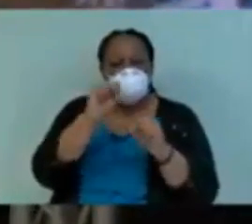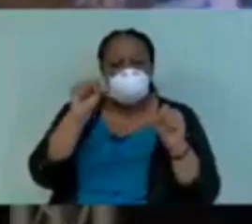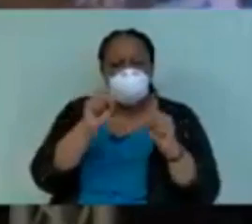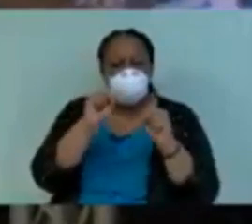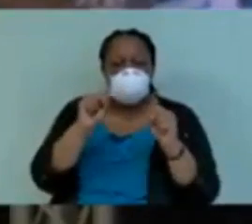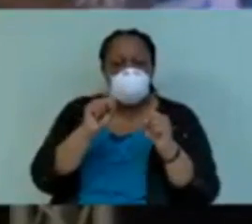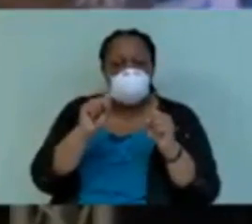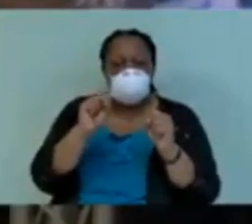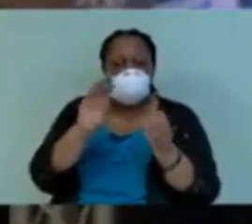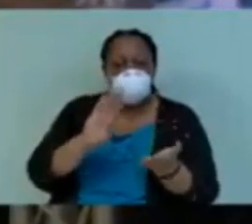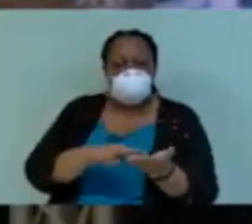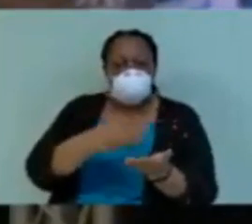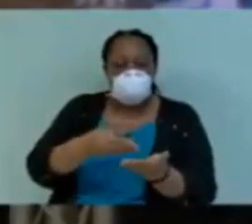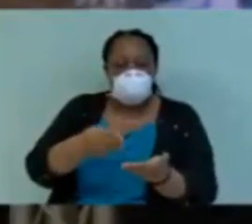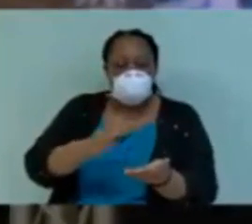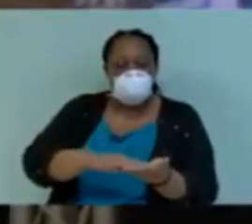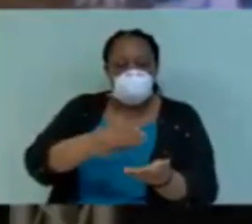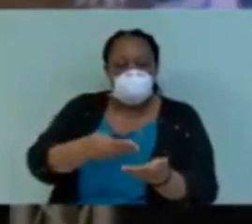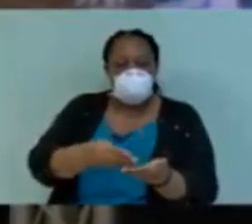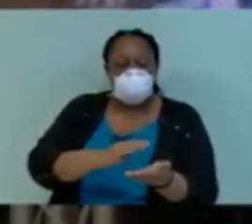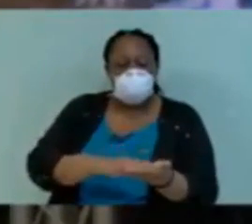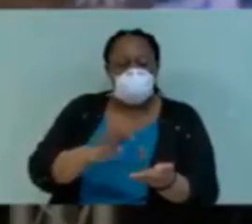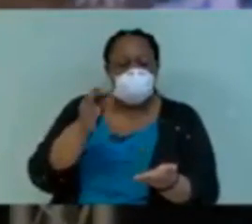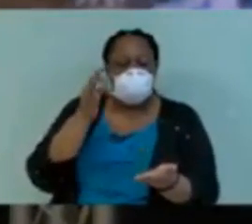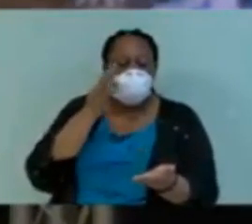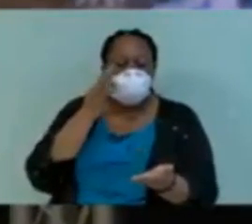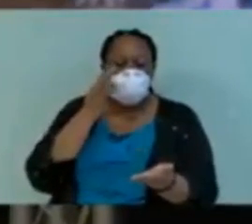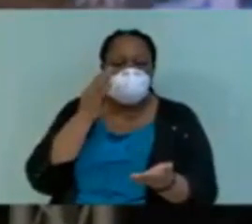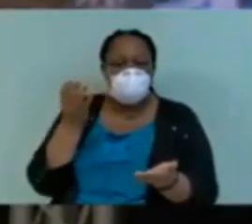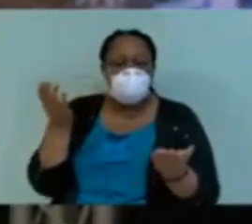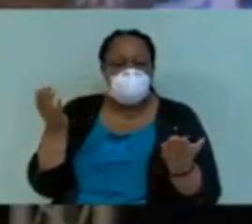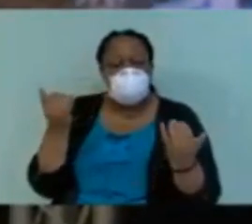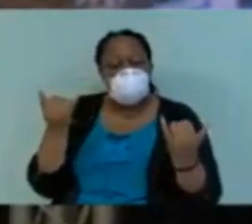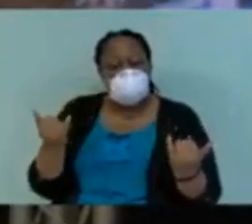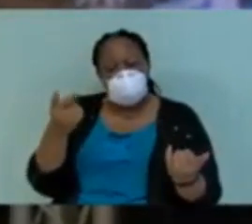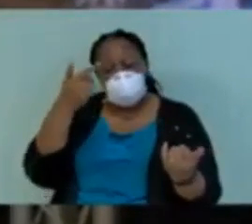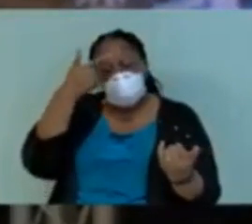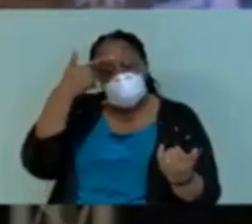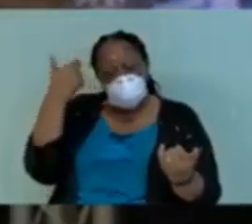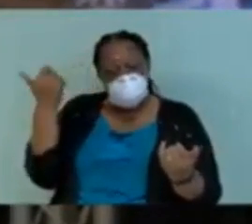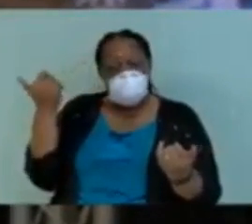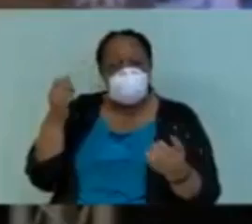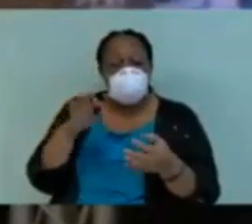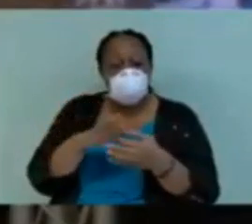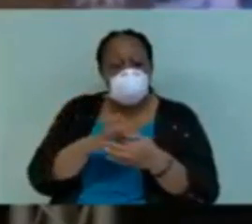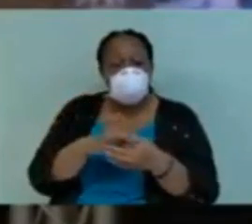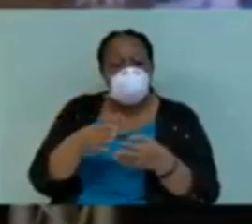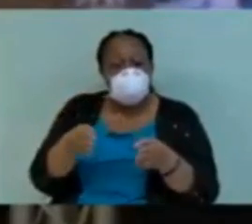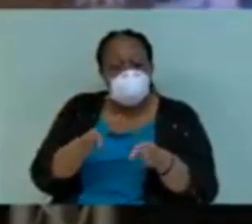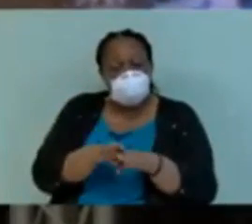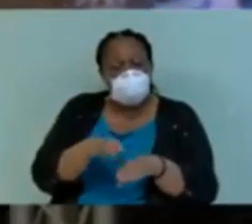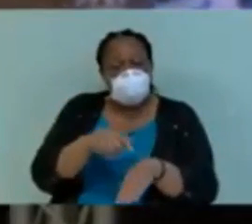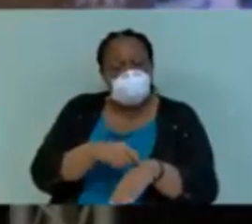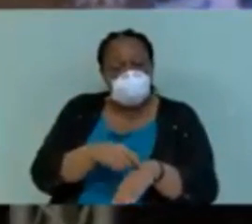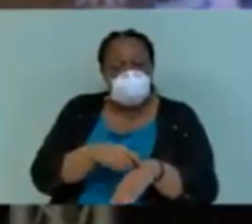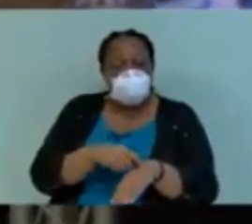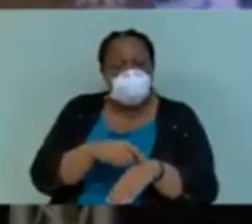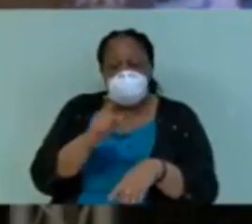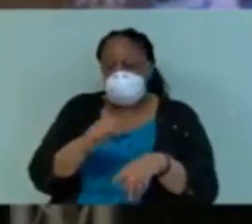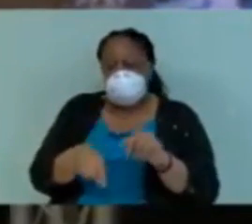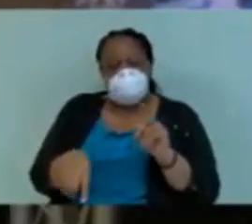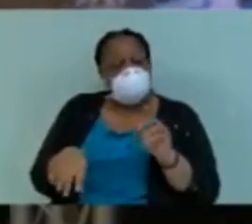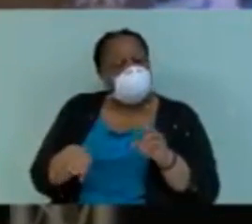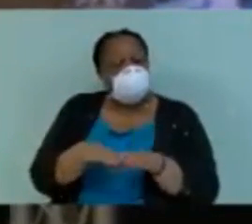Security as self-employed? I operate a business on